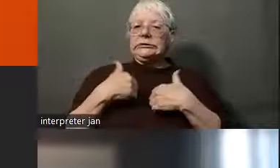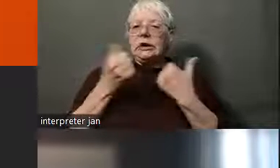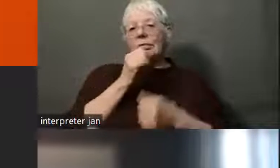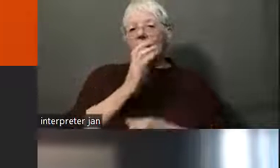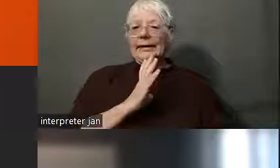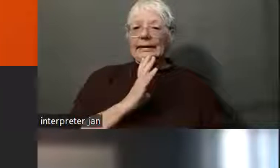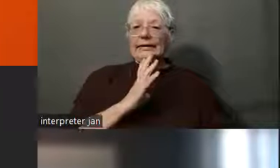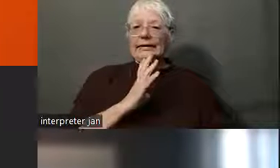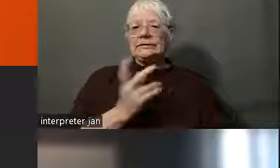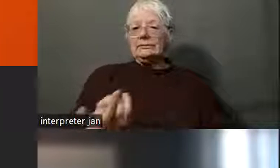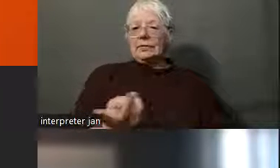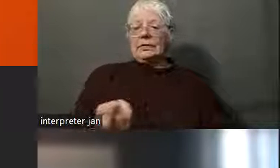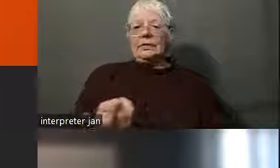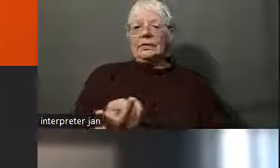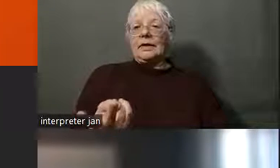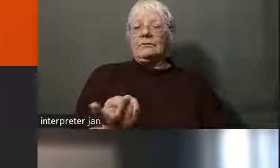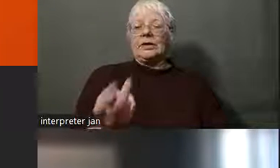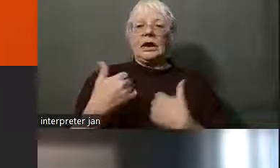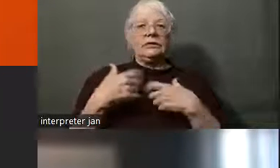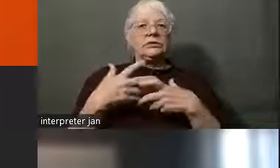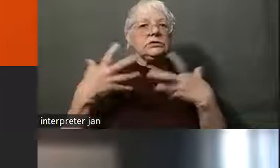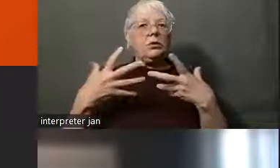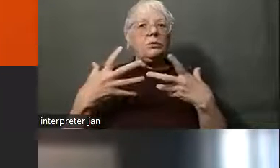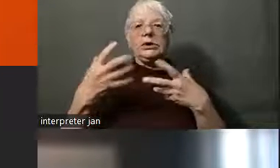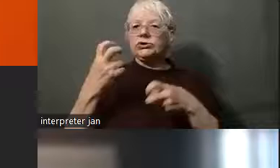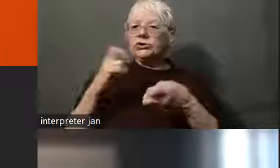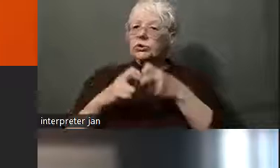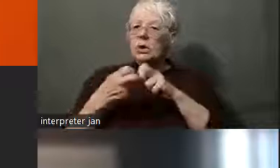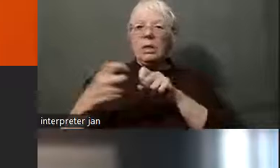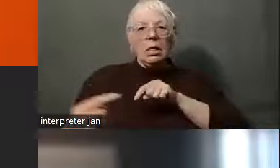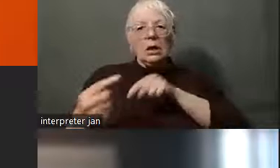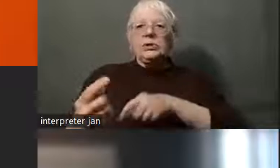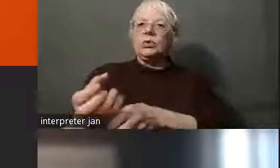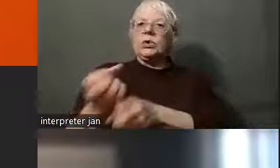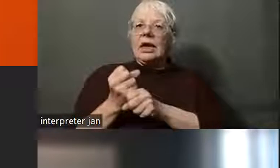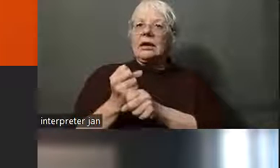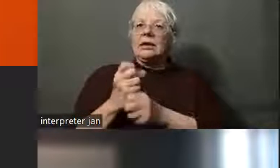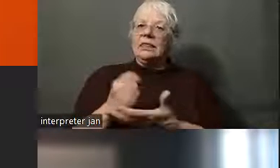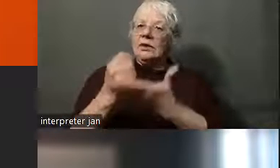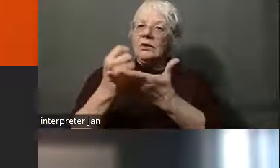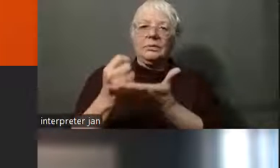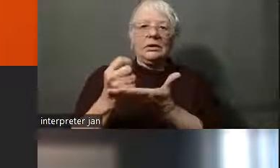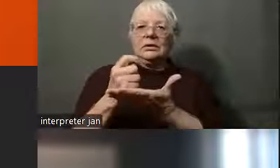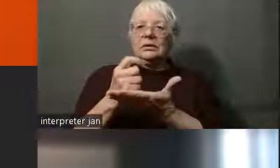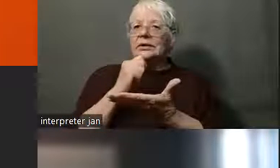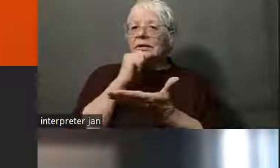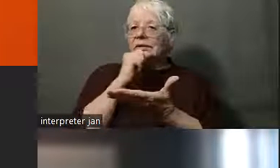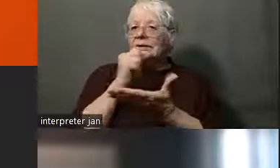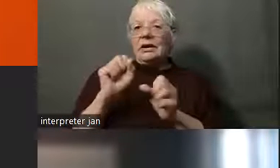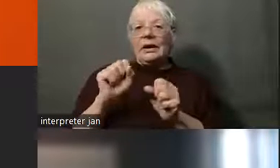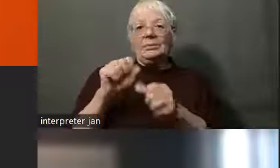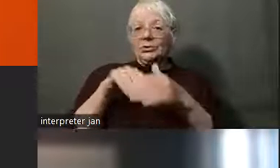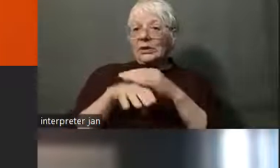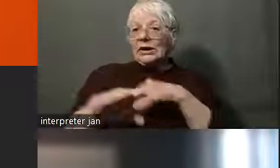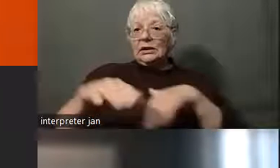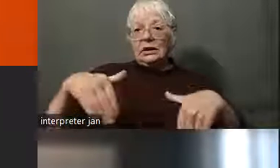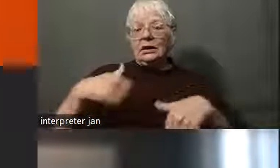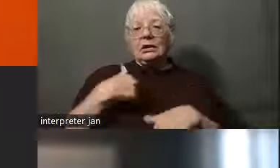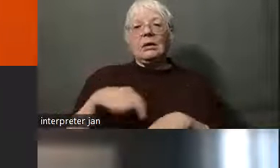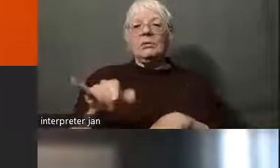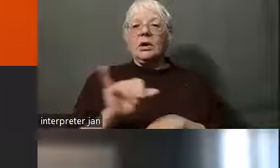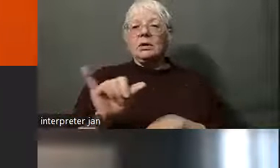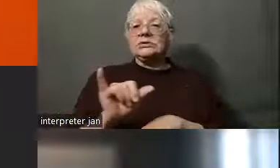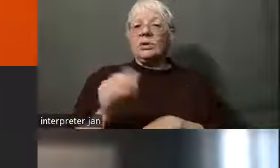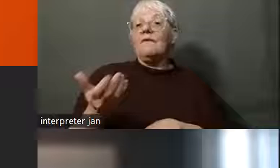been having so much trouble just to get therapy. They haven't not been able to get in yet. I'm also formerly